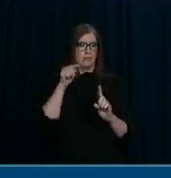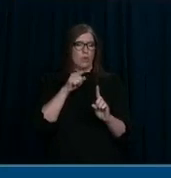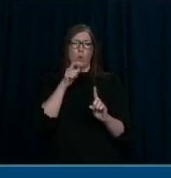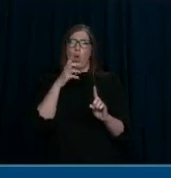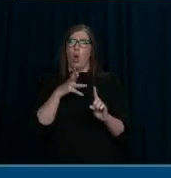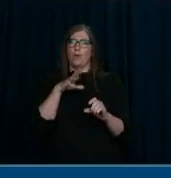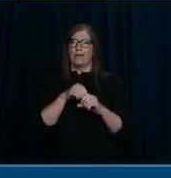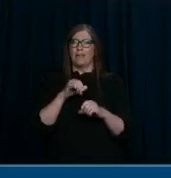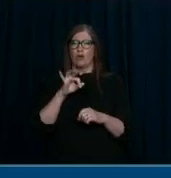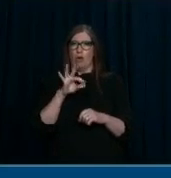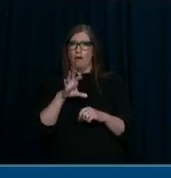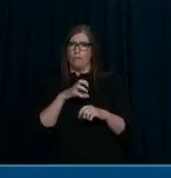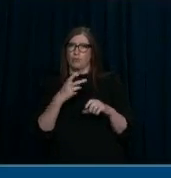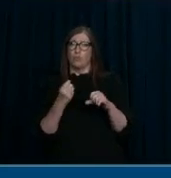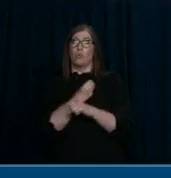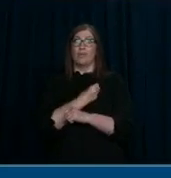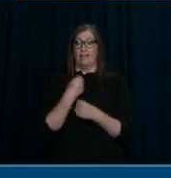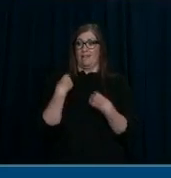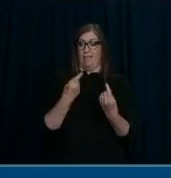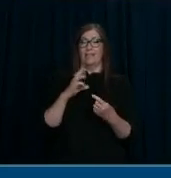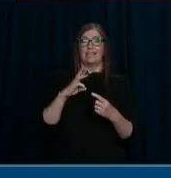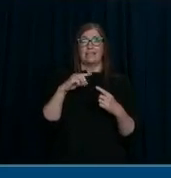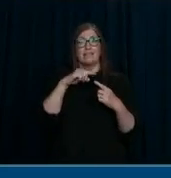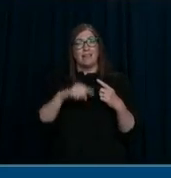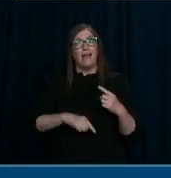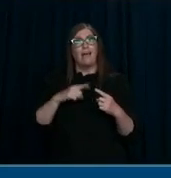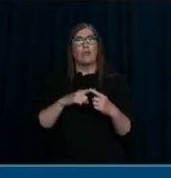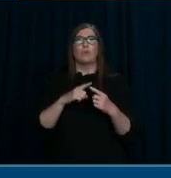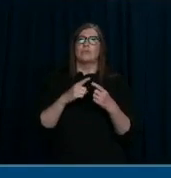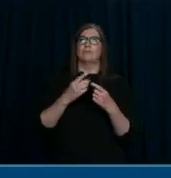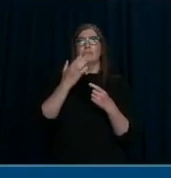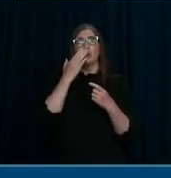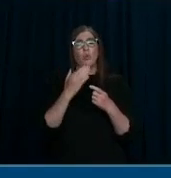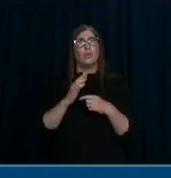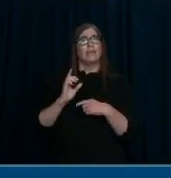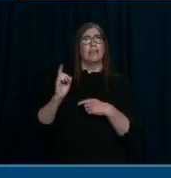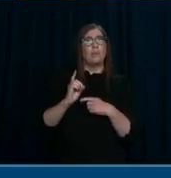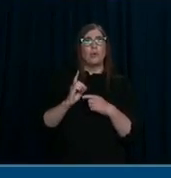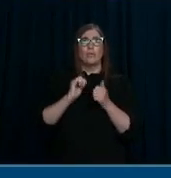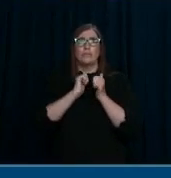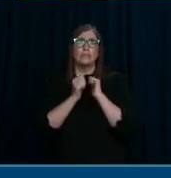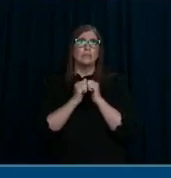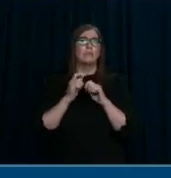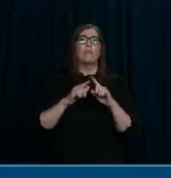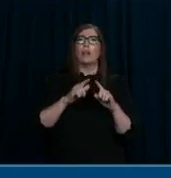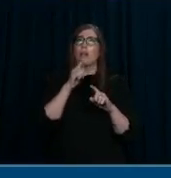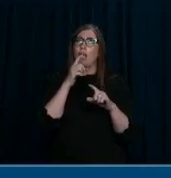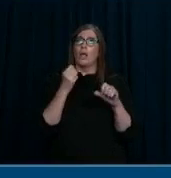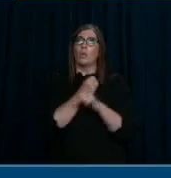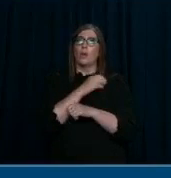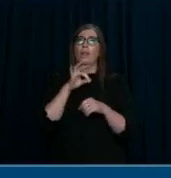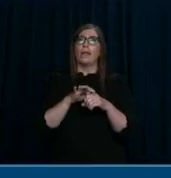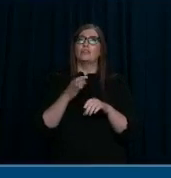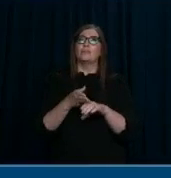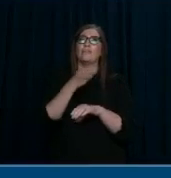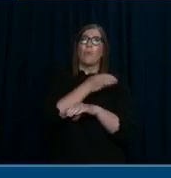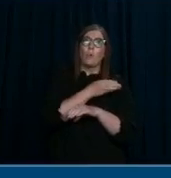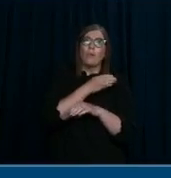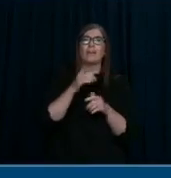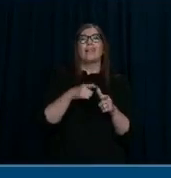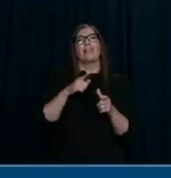last 6 cycles, we have run a candidate, good Democrats, who had never won an election before, and then we